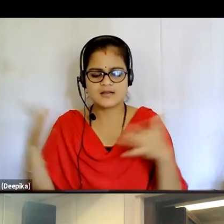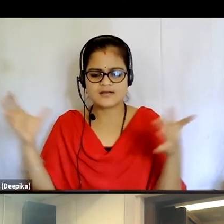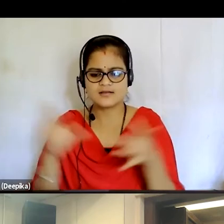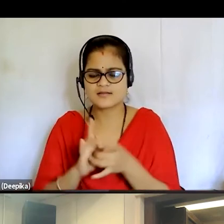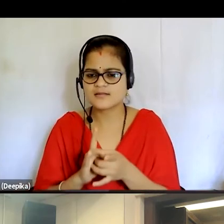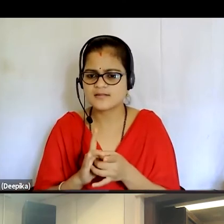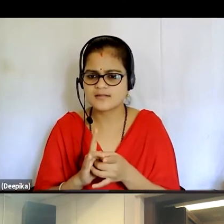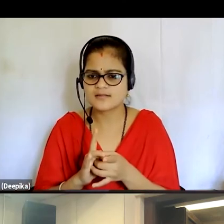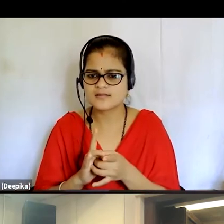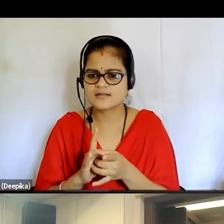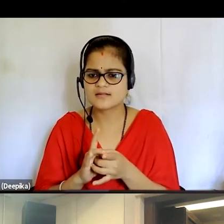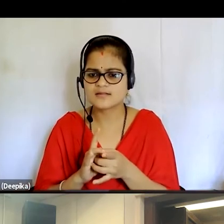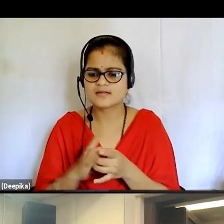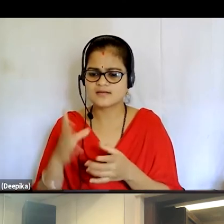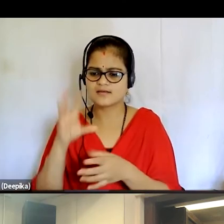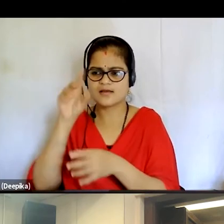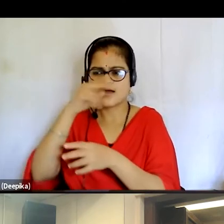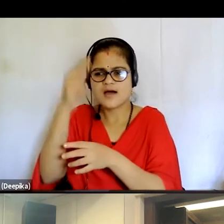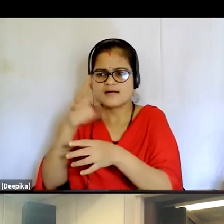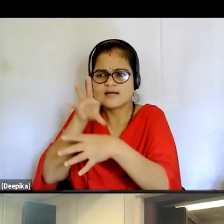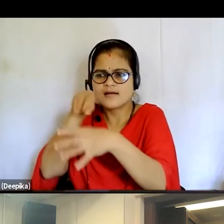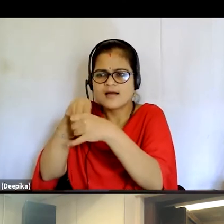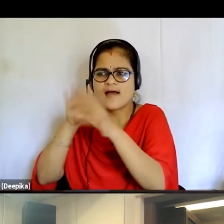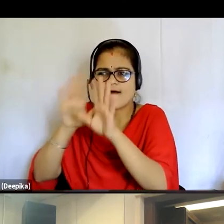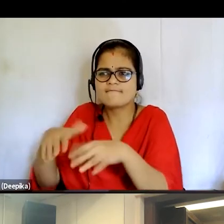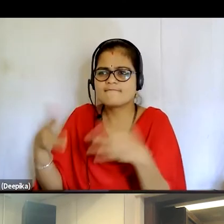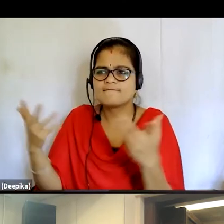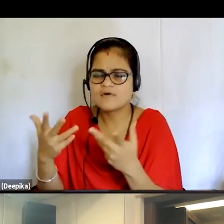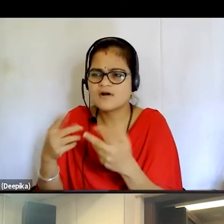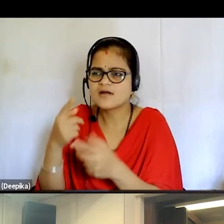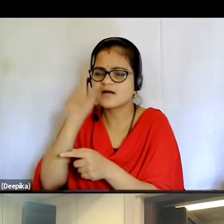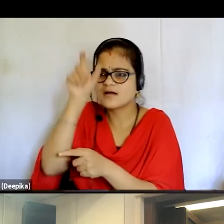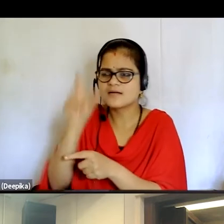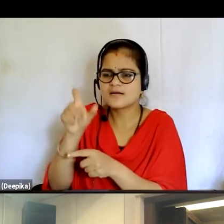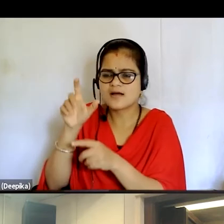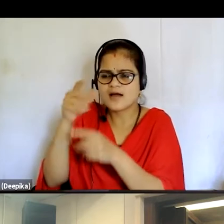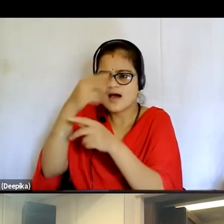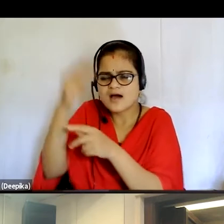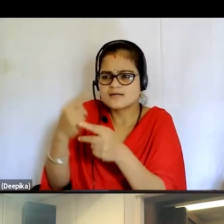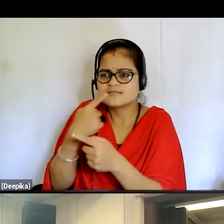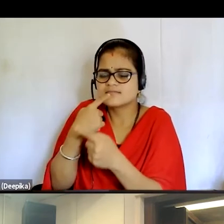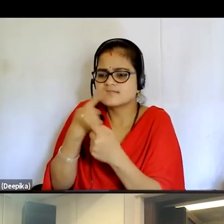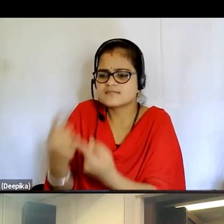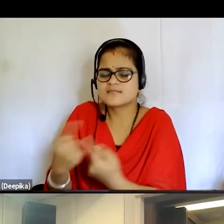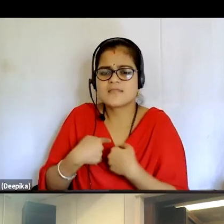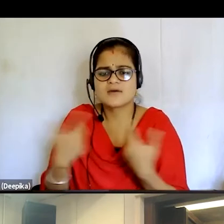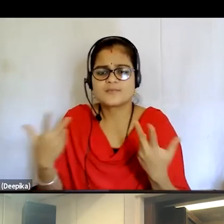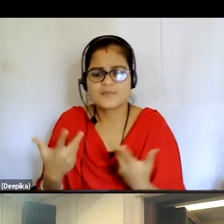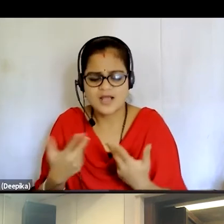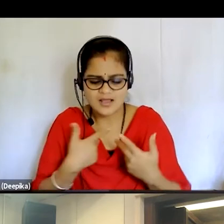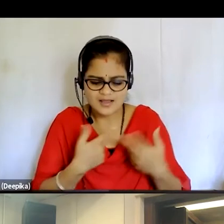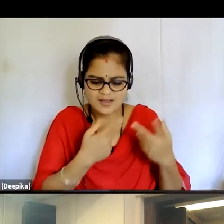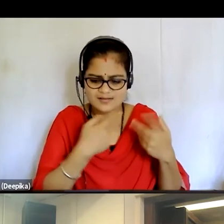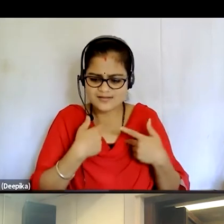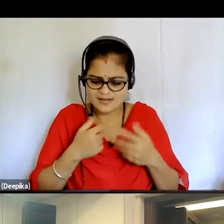What is the emotion which is evoked through that piece of art? What is it trying to say? What is our interpretation of that?